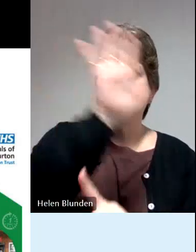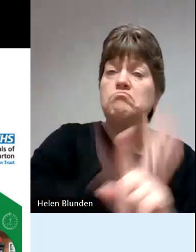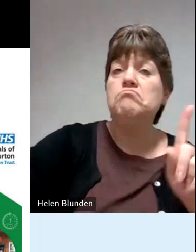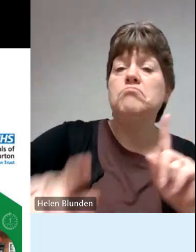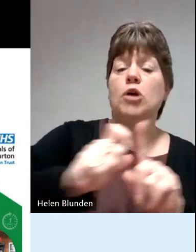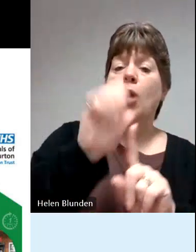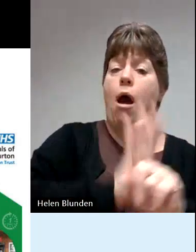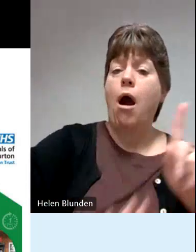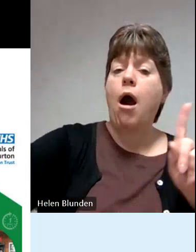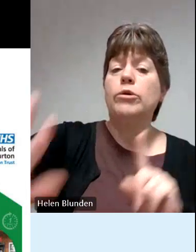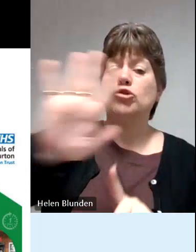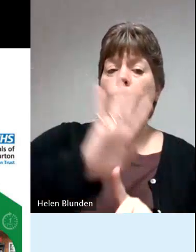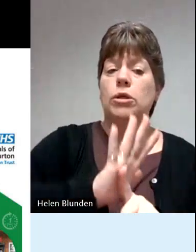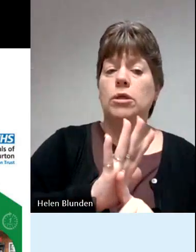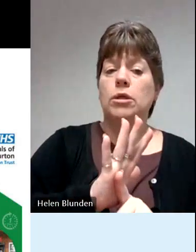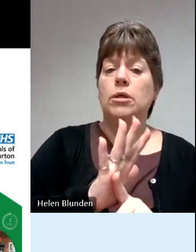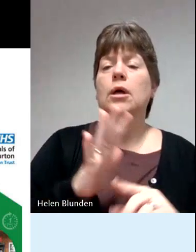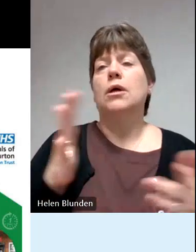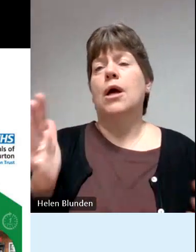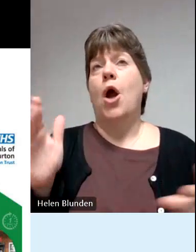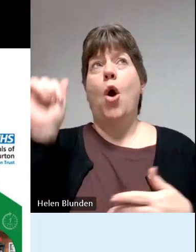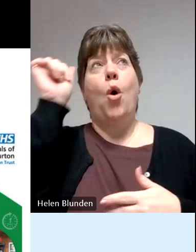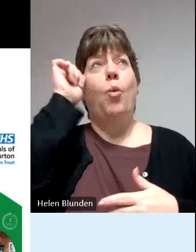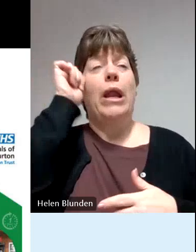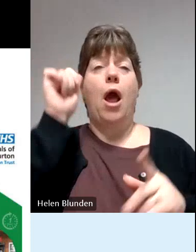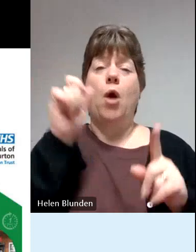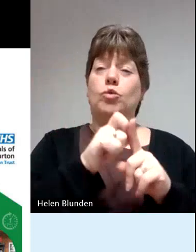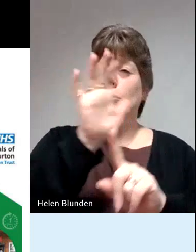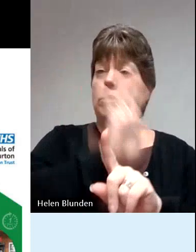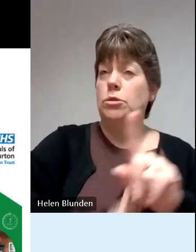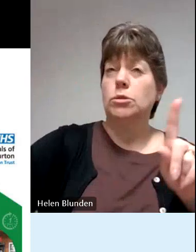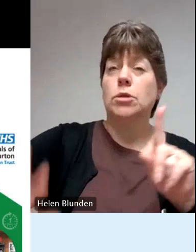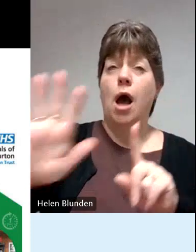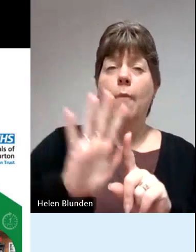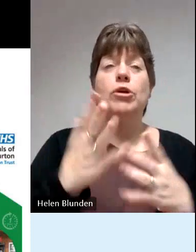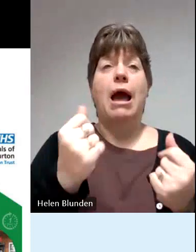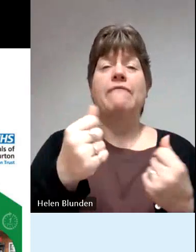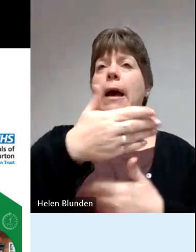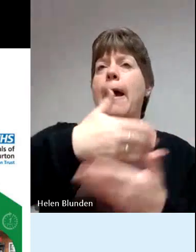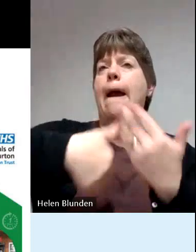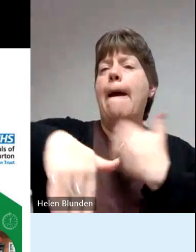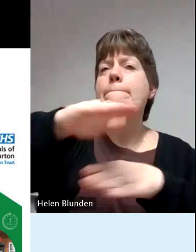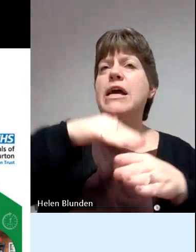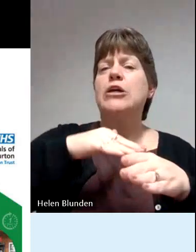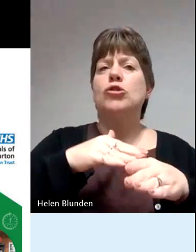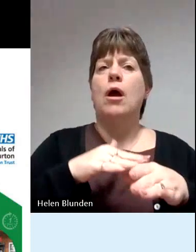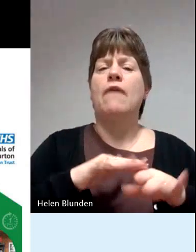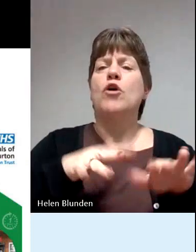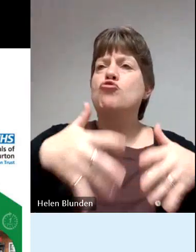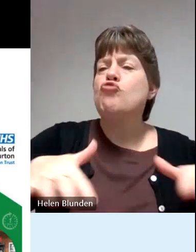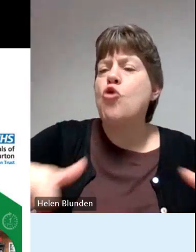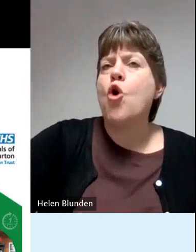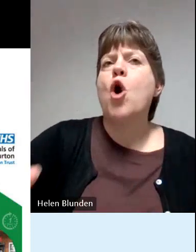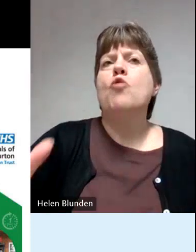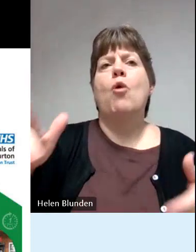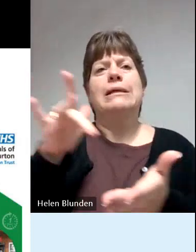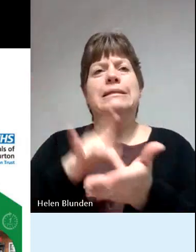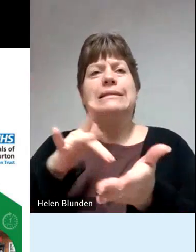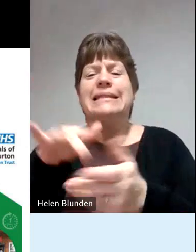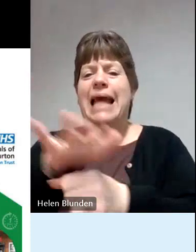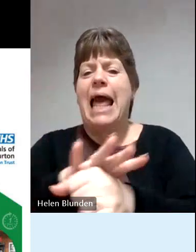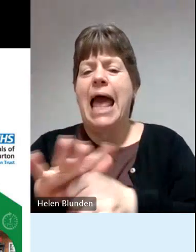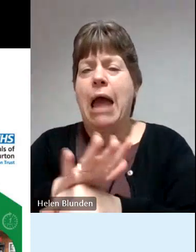course, it's not lost on us at all that Derbyshire is a mixture of urban areas and rurality, and